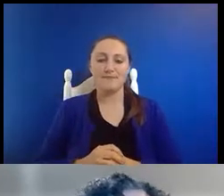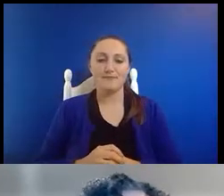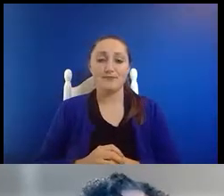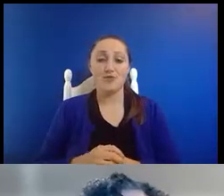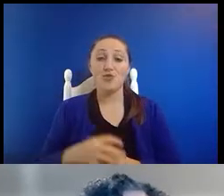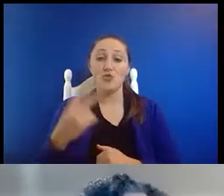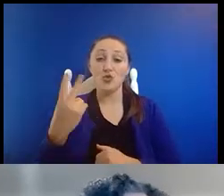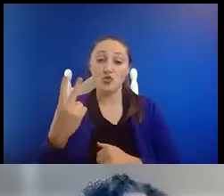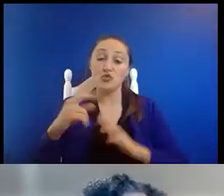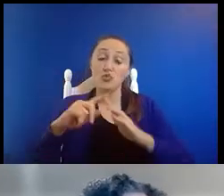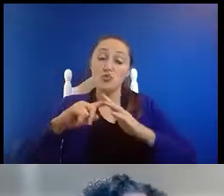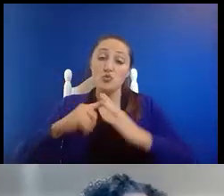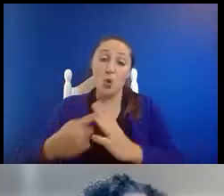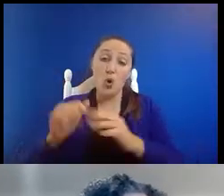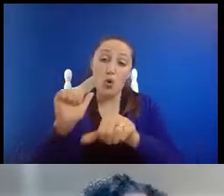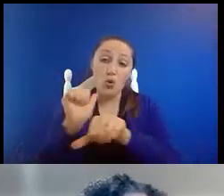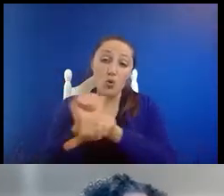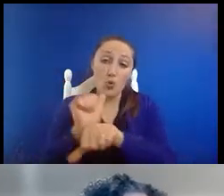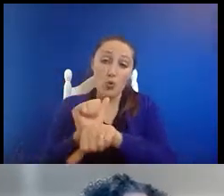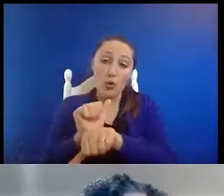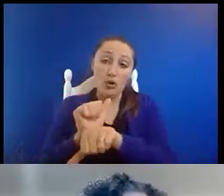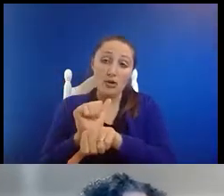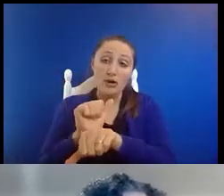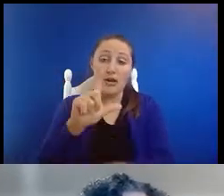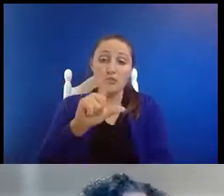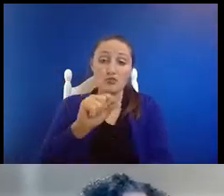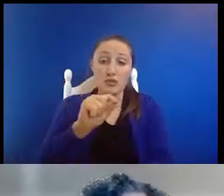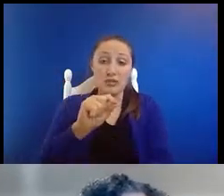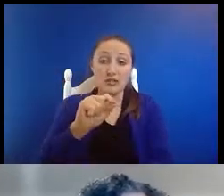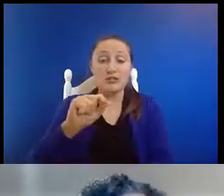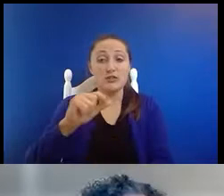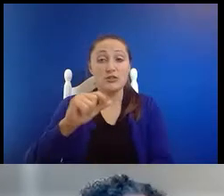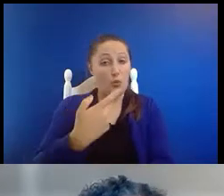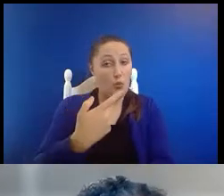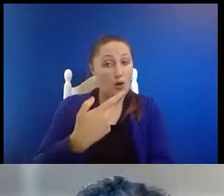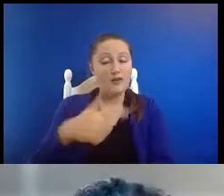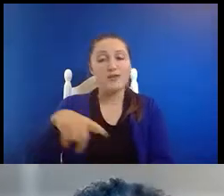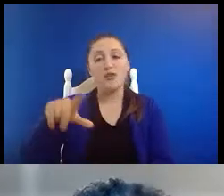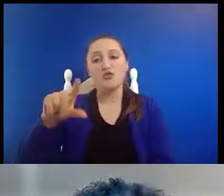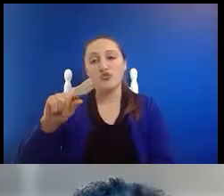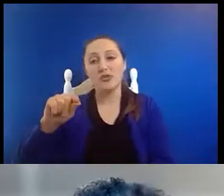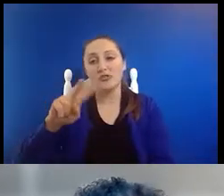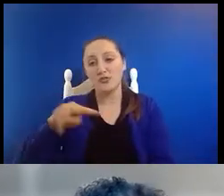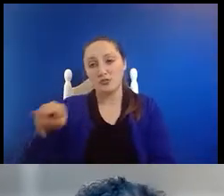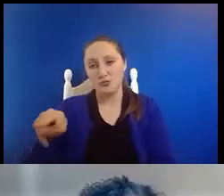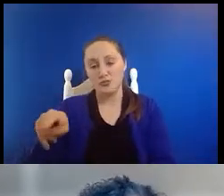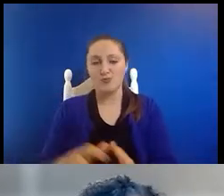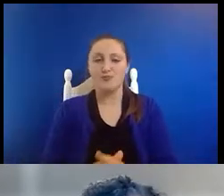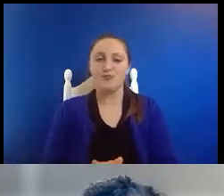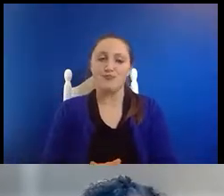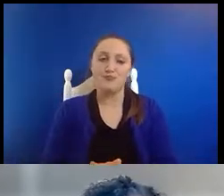starting to work with for 2020, 2021, and 2022.